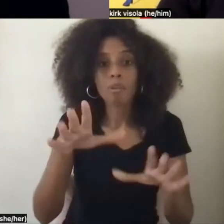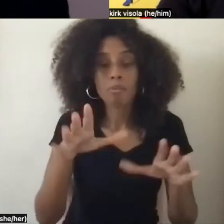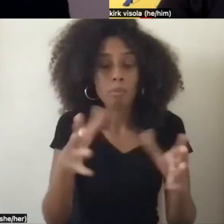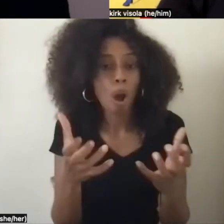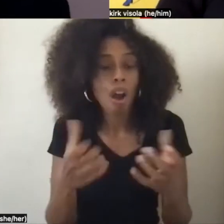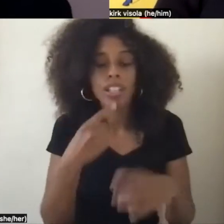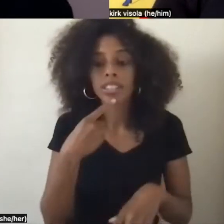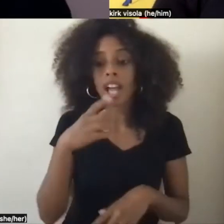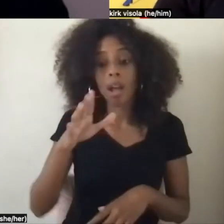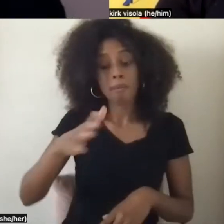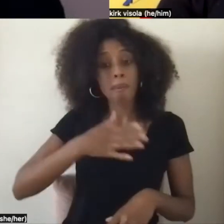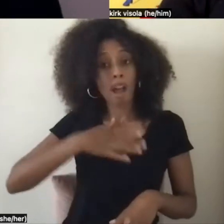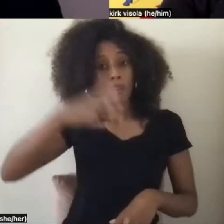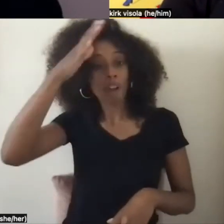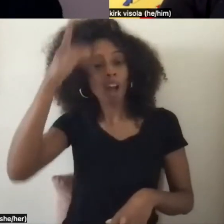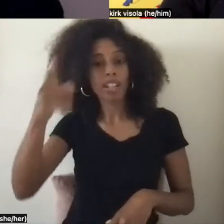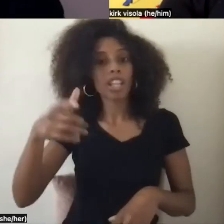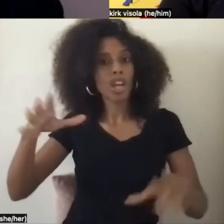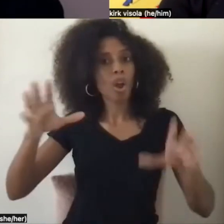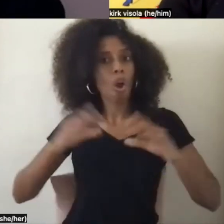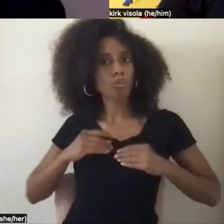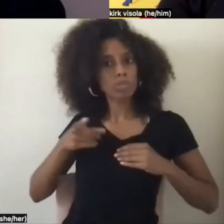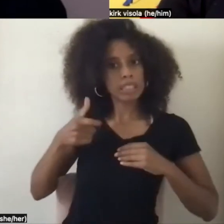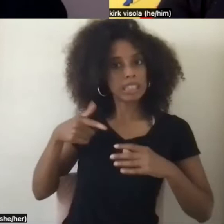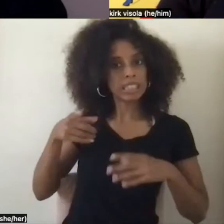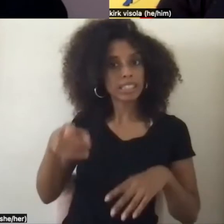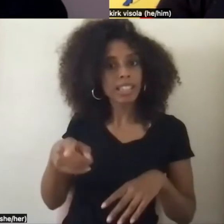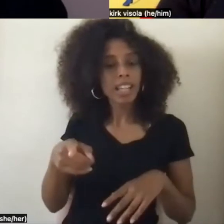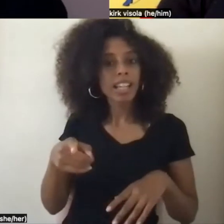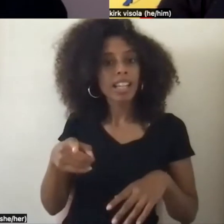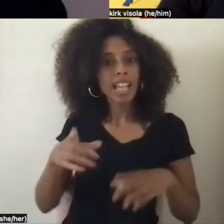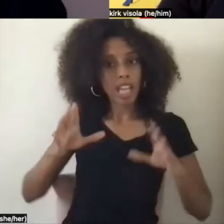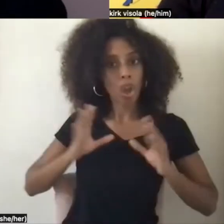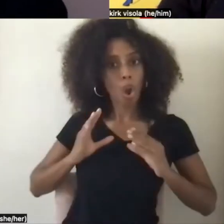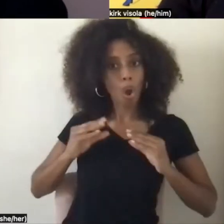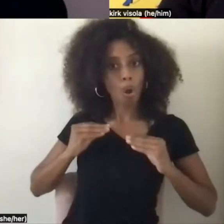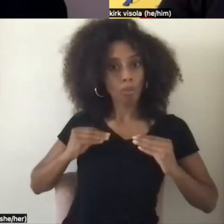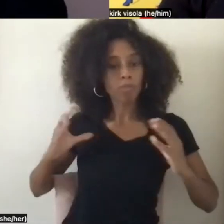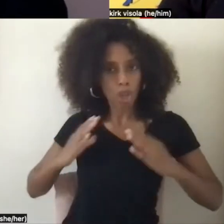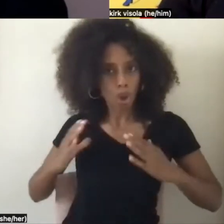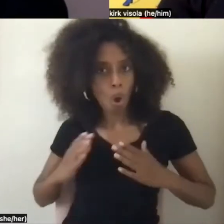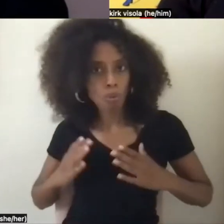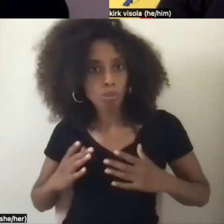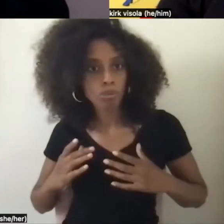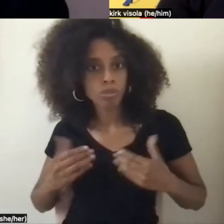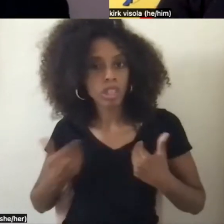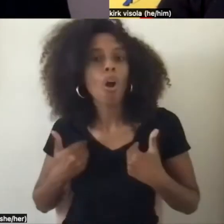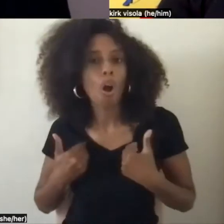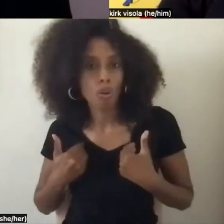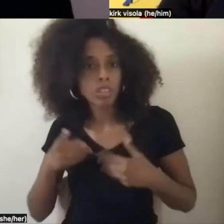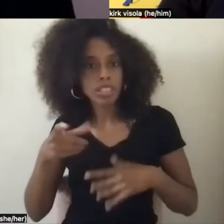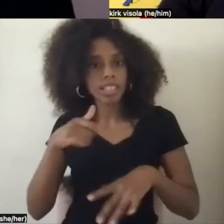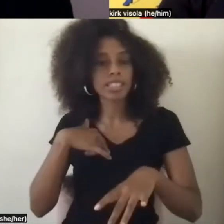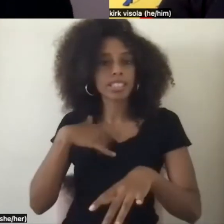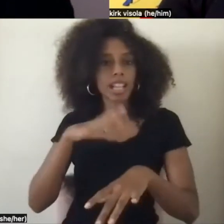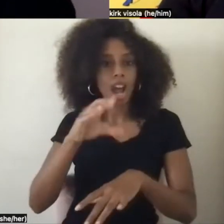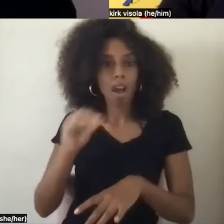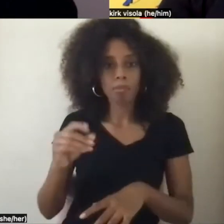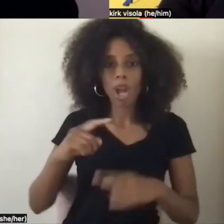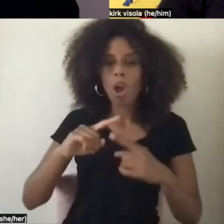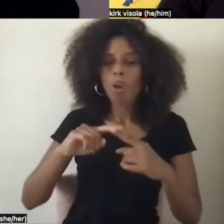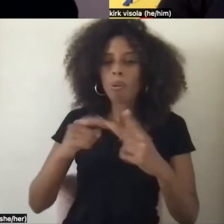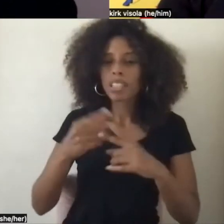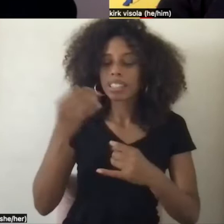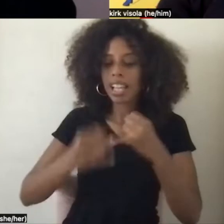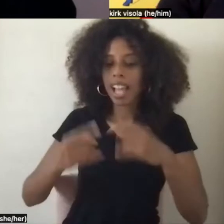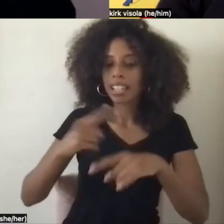shit. When was the last time you had to check someone with advantage and let them know, I will not be changing into a whole nother person